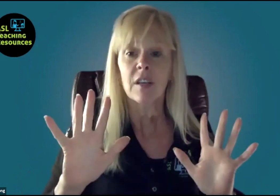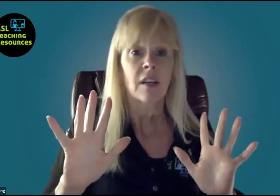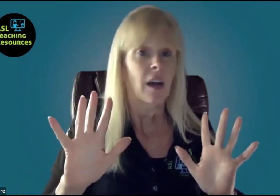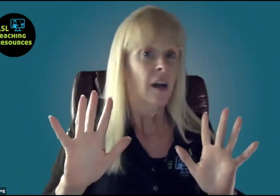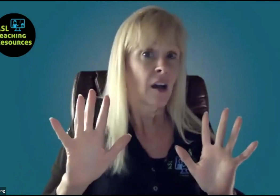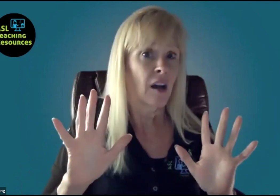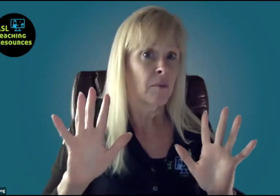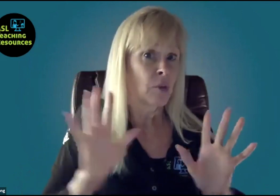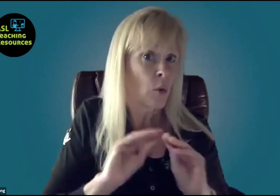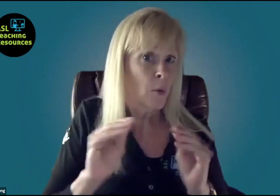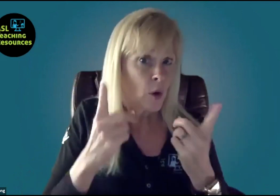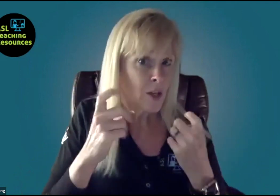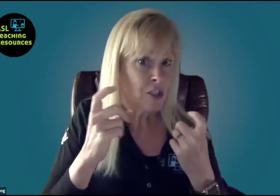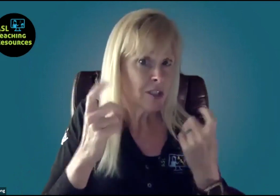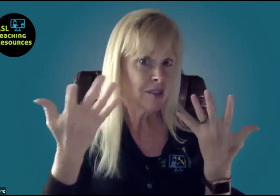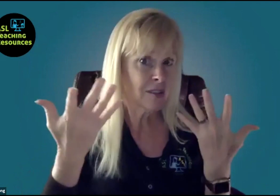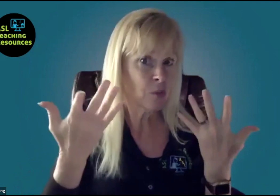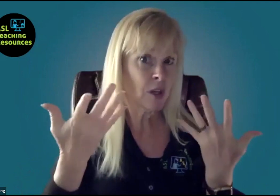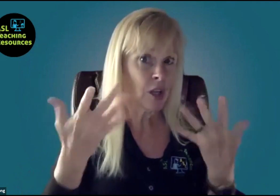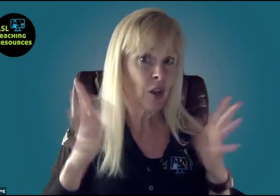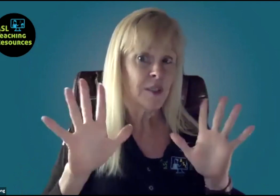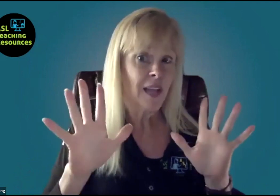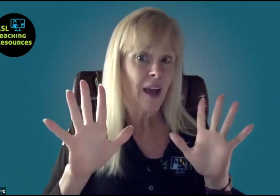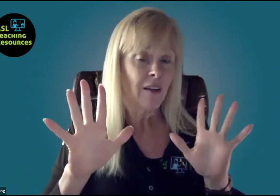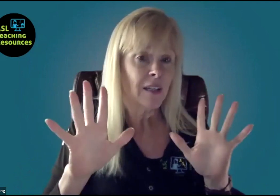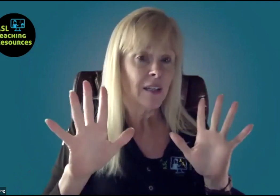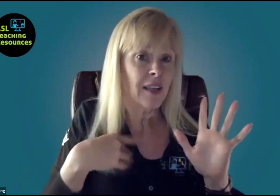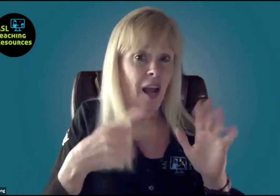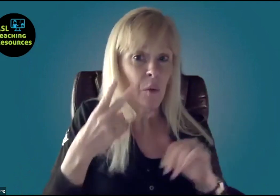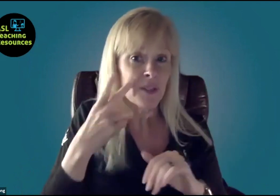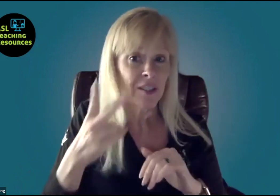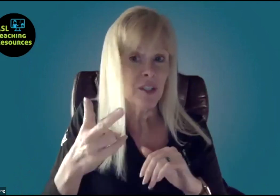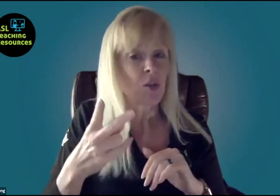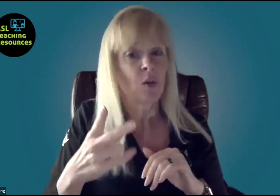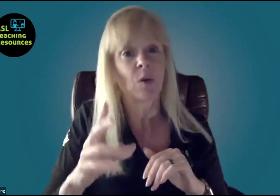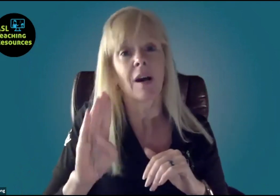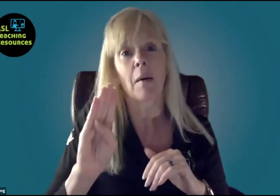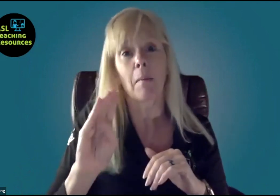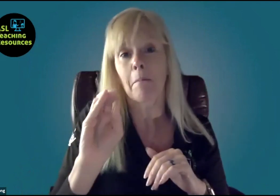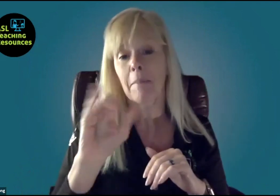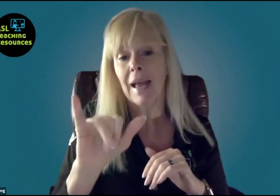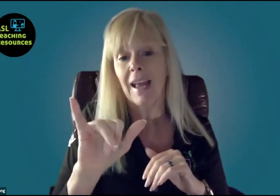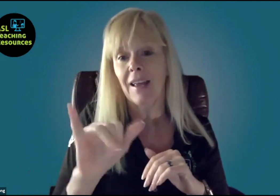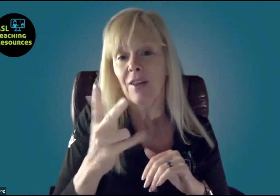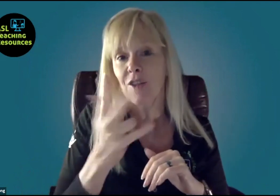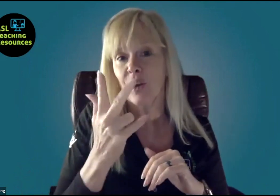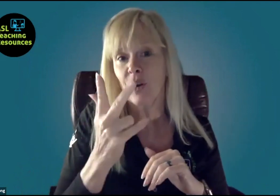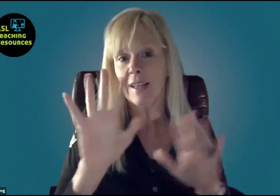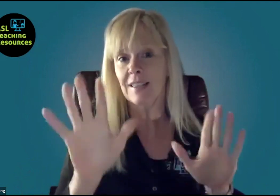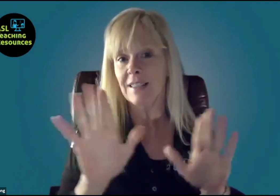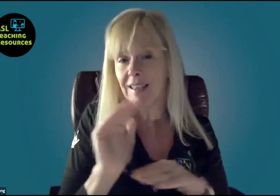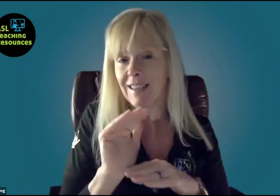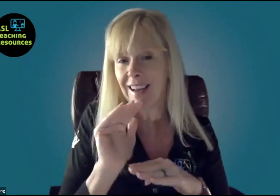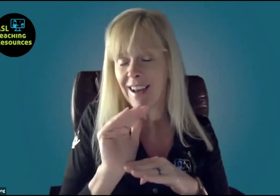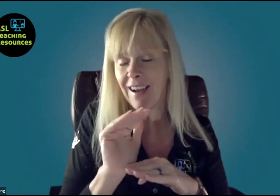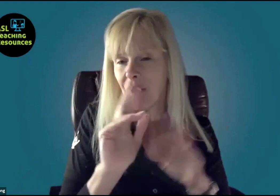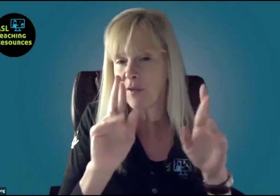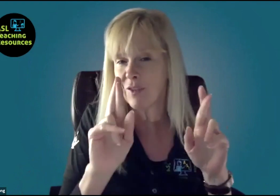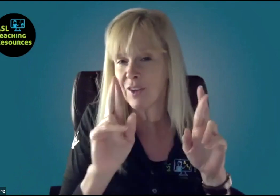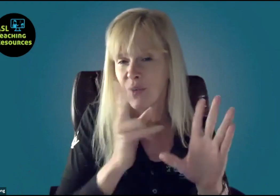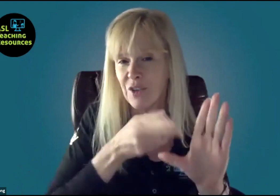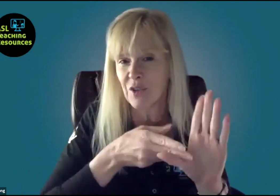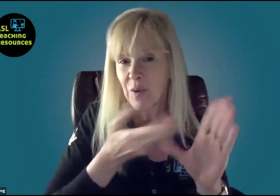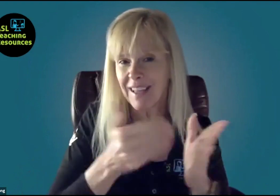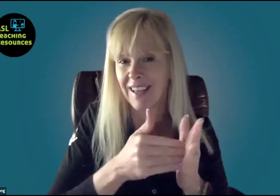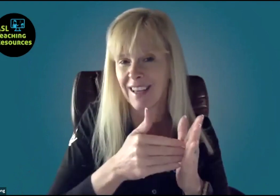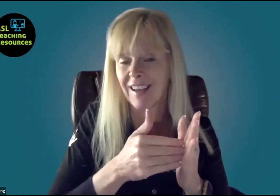finished. No more questions. We're going to close out, and then I will see you May 3rd. That's Sunday night. Hopefully